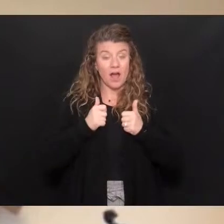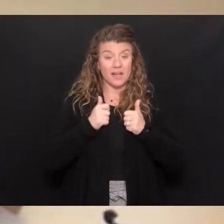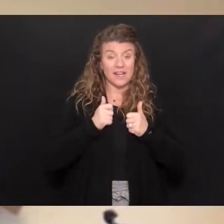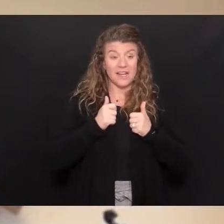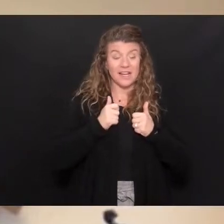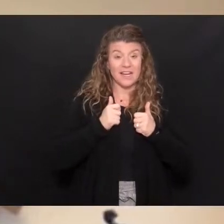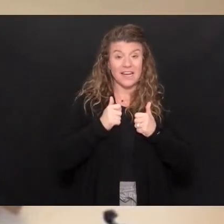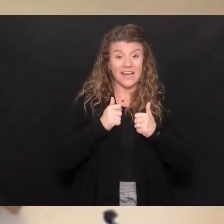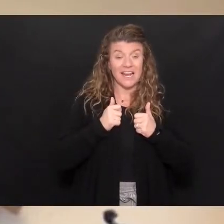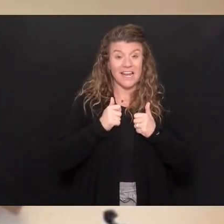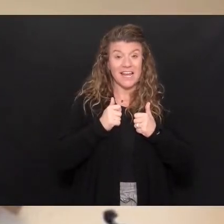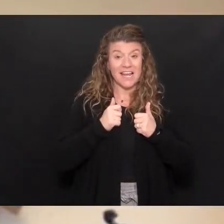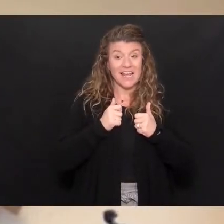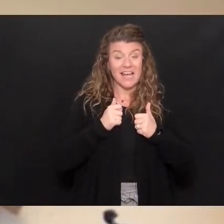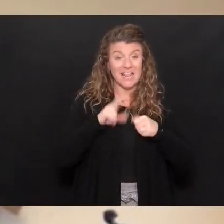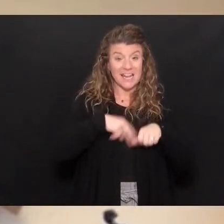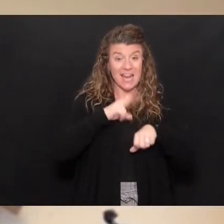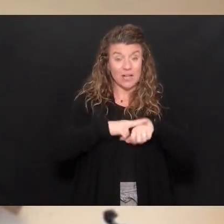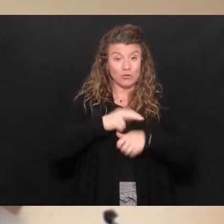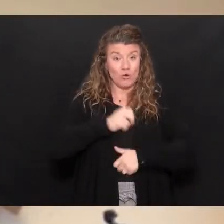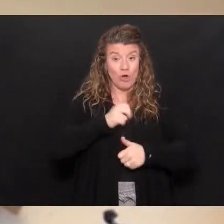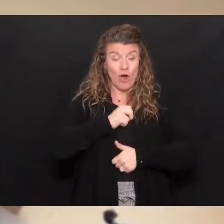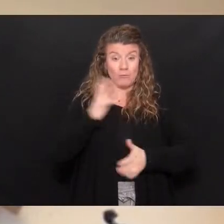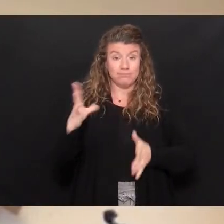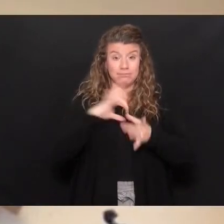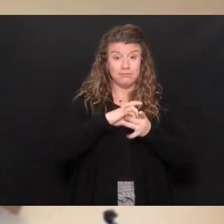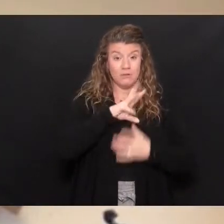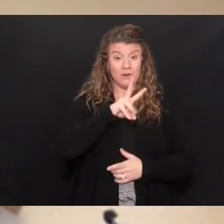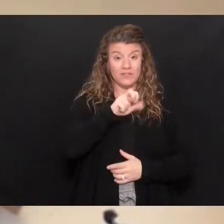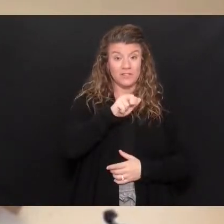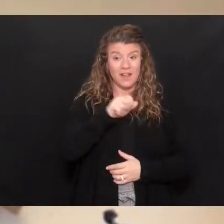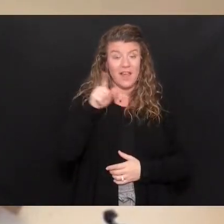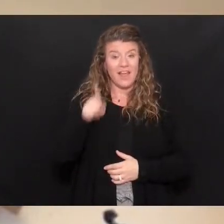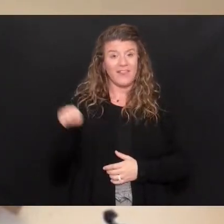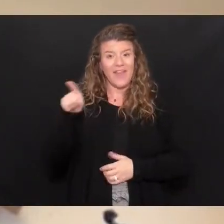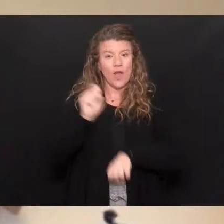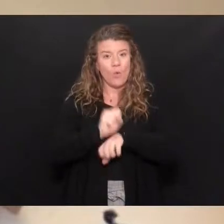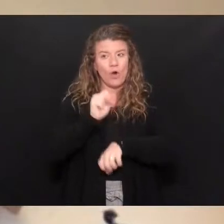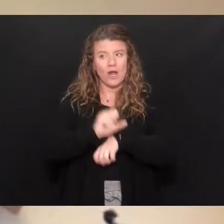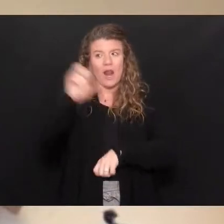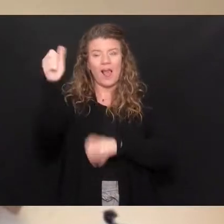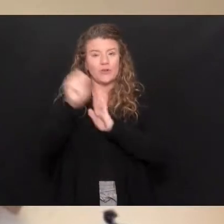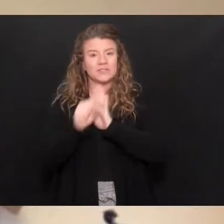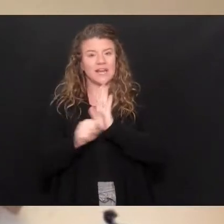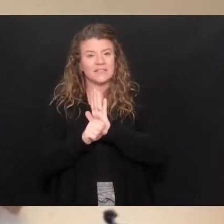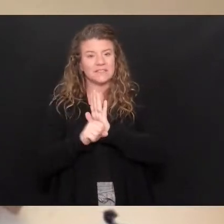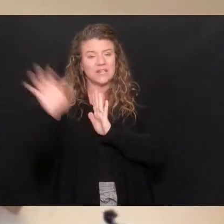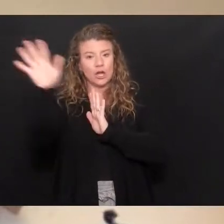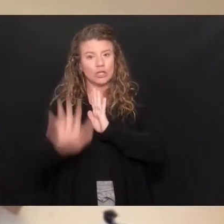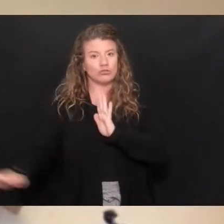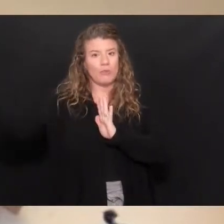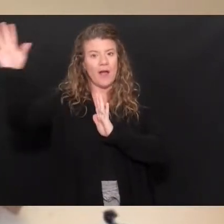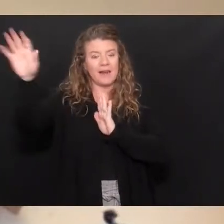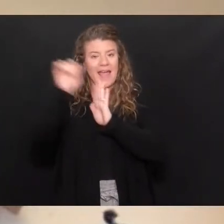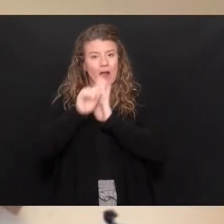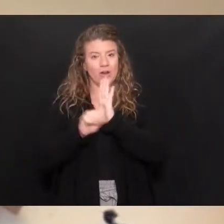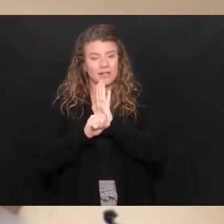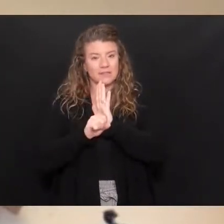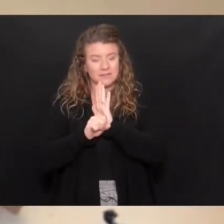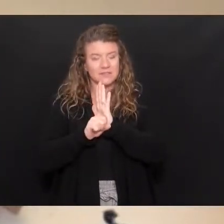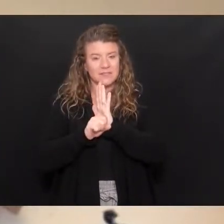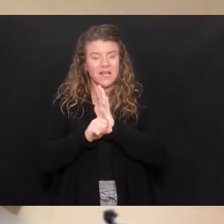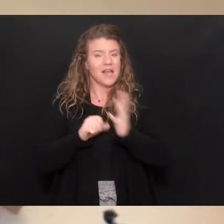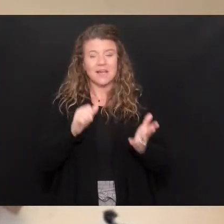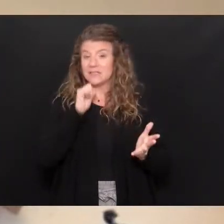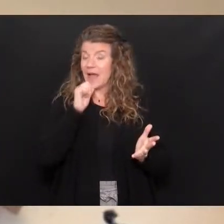that National Guard basis are from other states in the surrounding area around the Panhandle. So